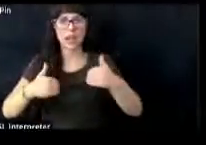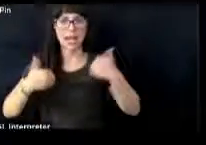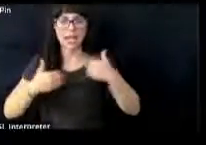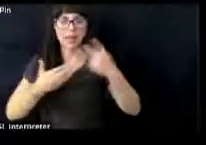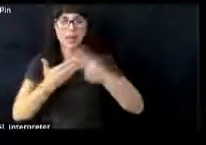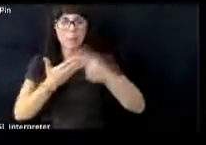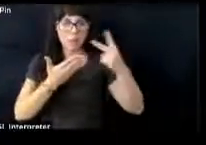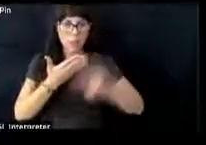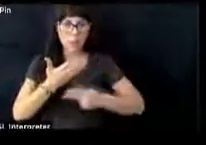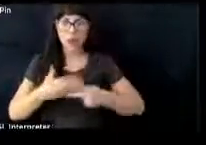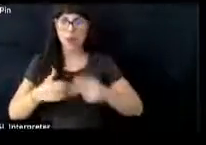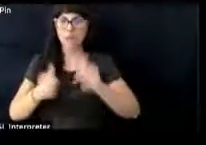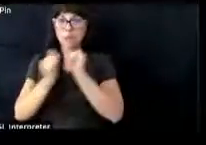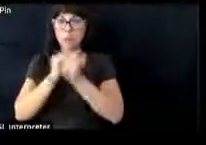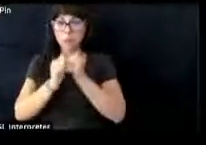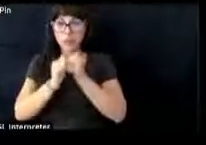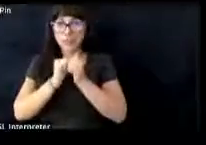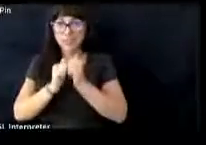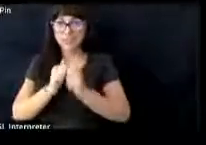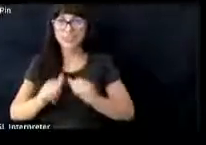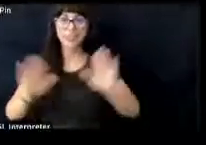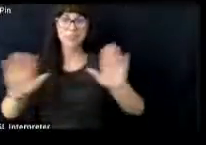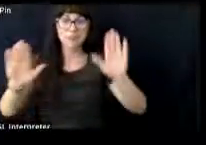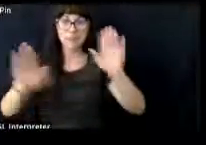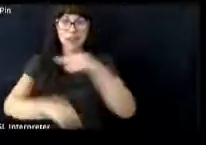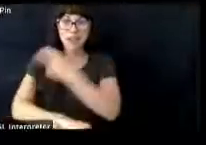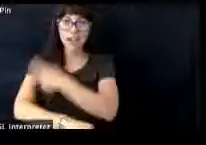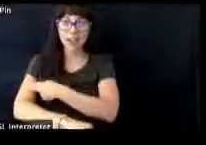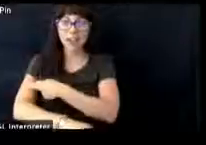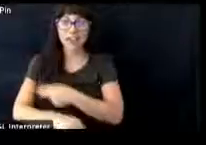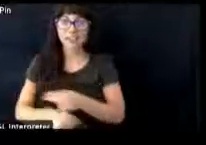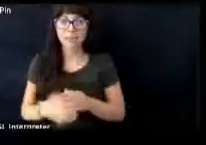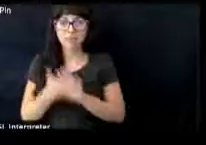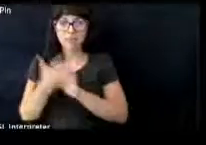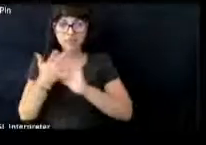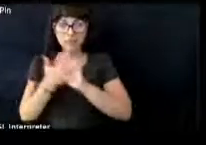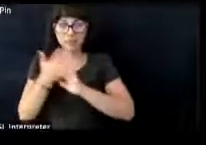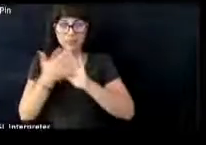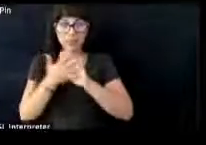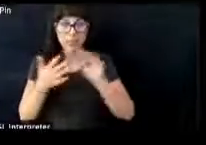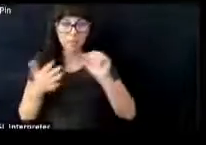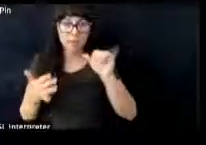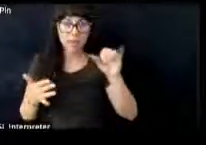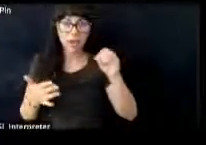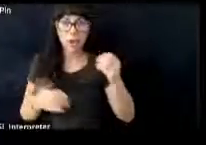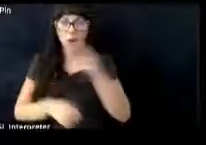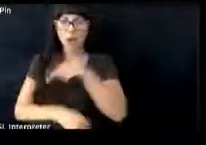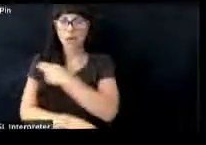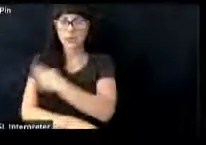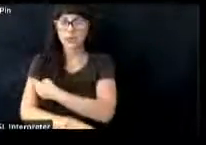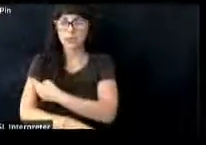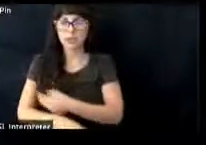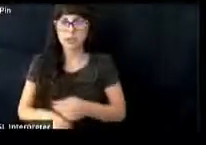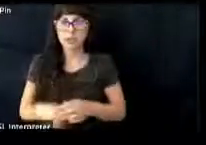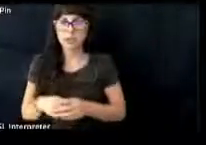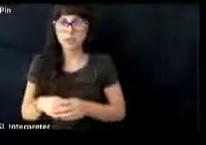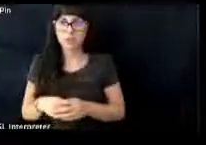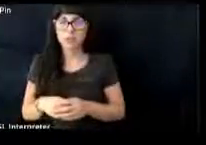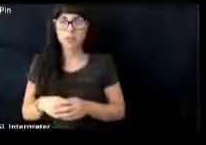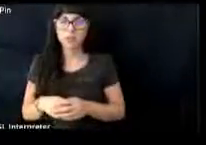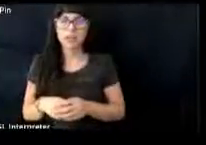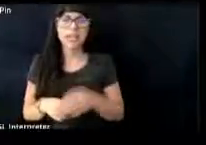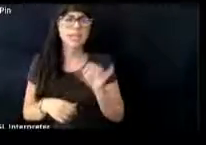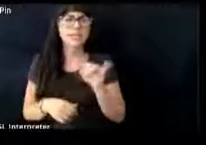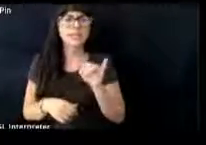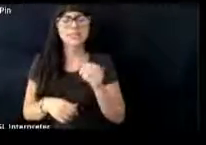sports, great hospital, Henry Mayo Hospital. We're actually kind of our little self-contained little